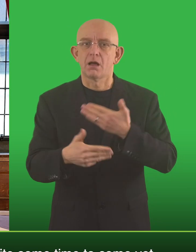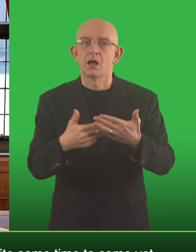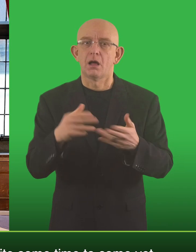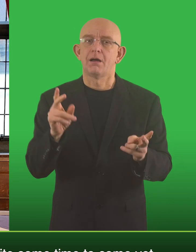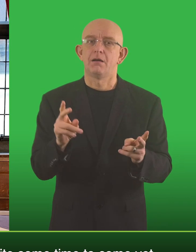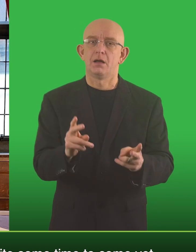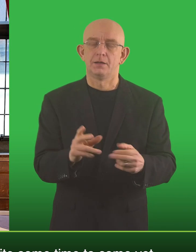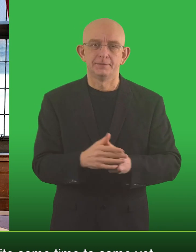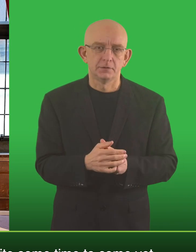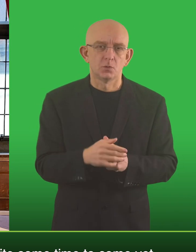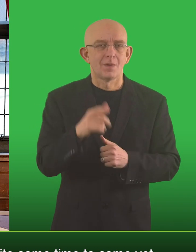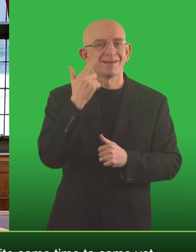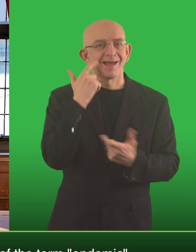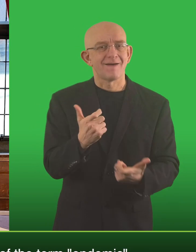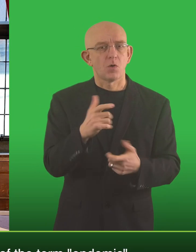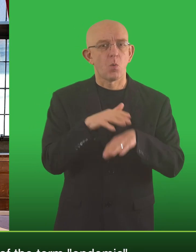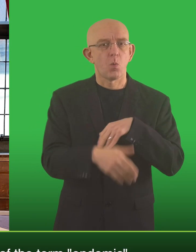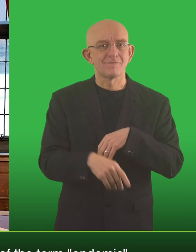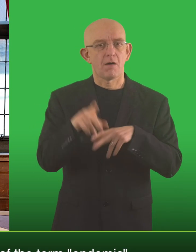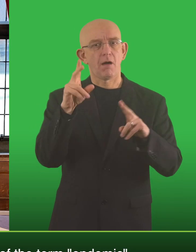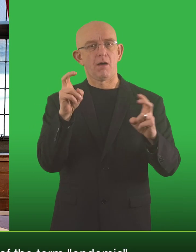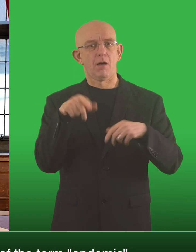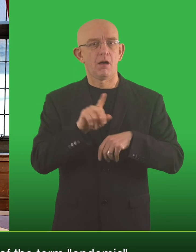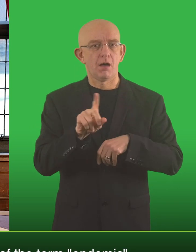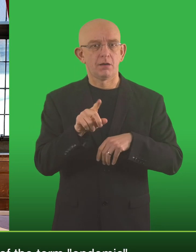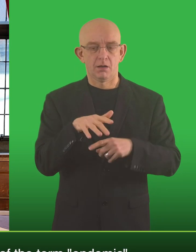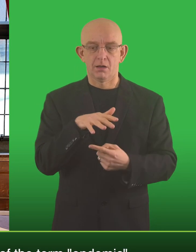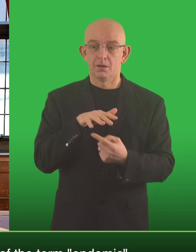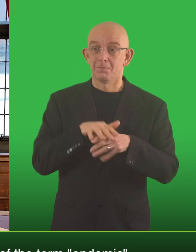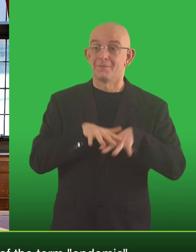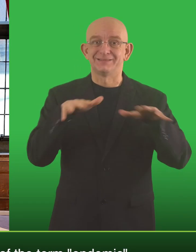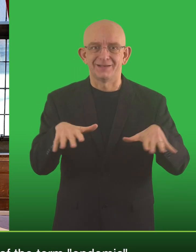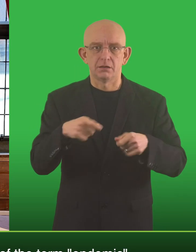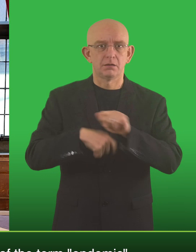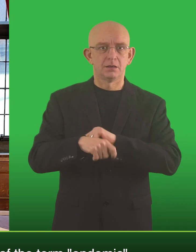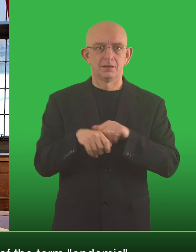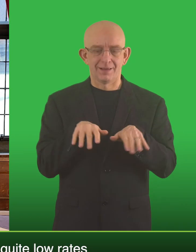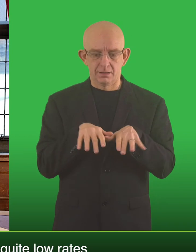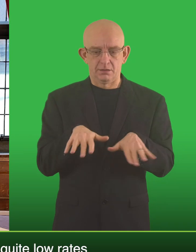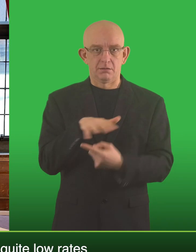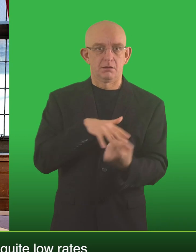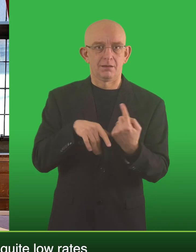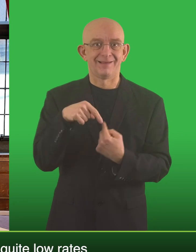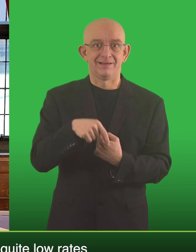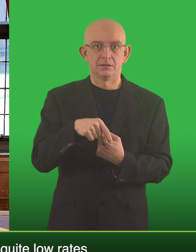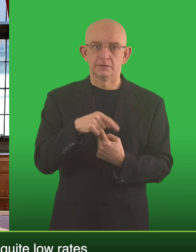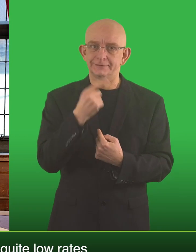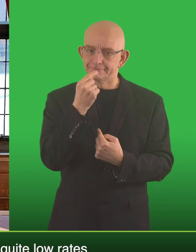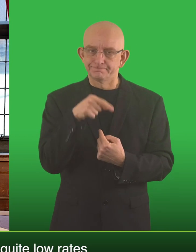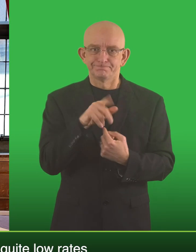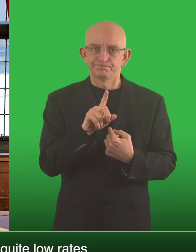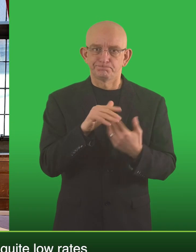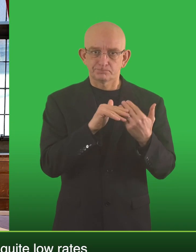high rates for quite some time to come yet, and I think we should be careful about use of the term endemic. Endemic implies stable but